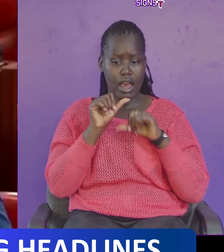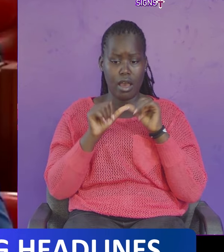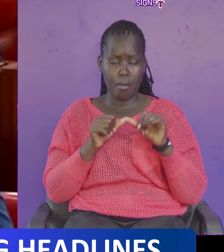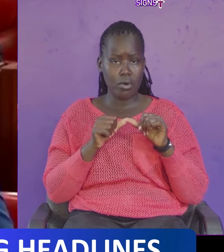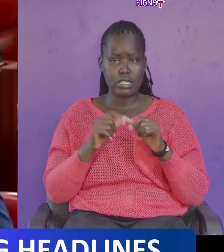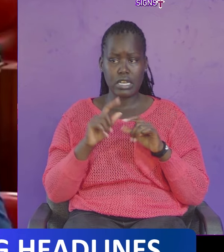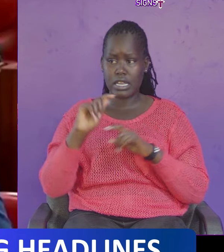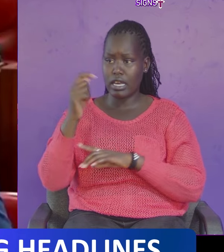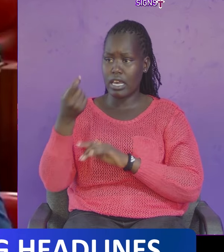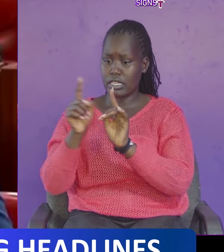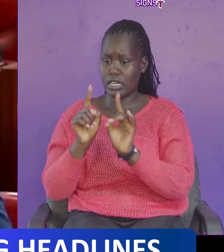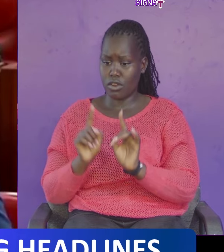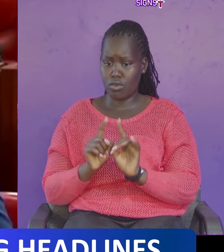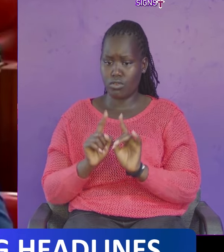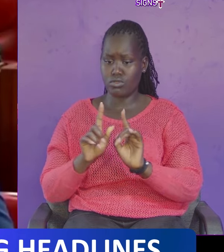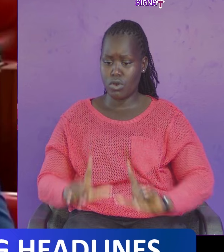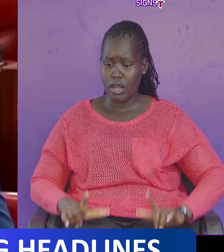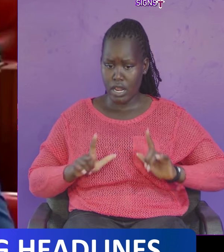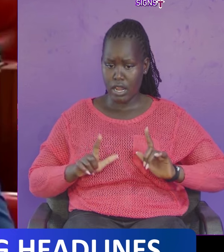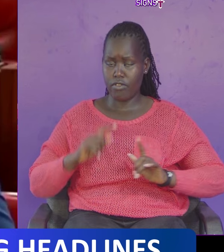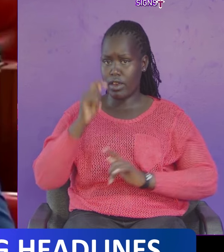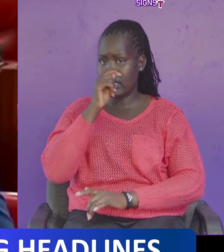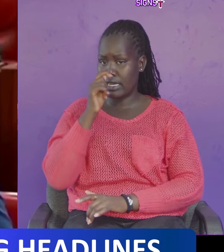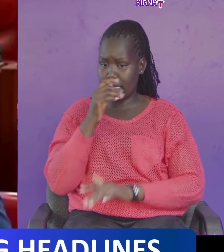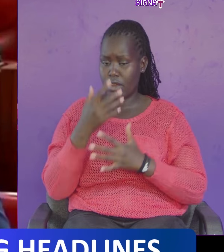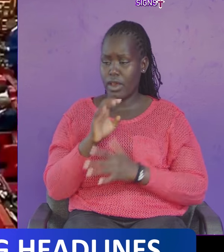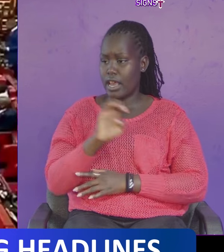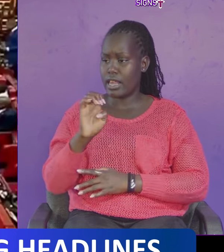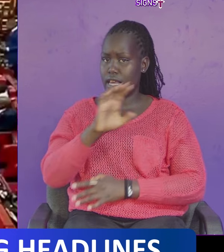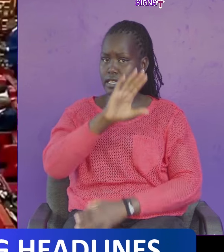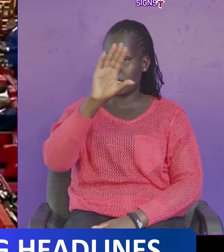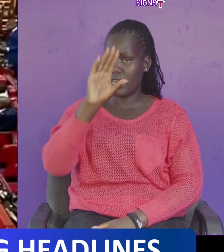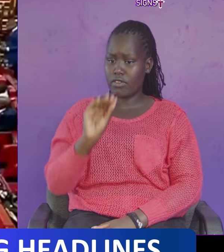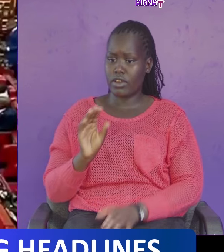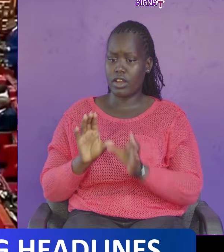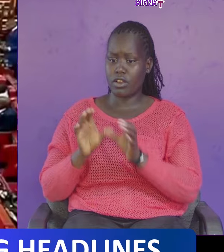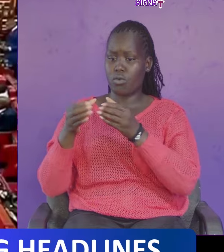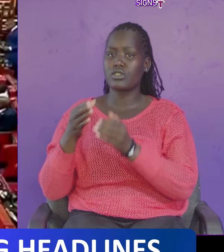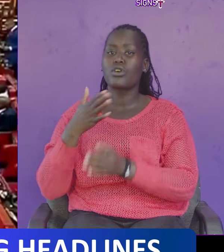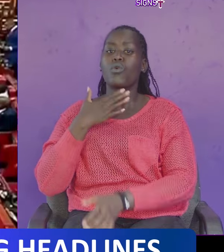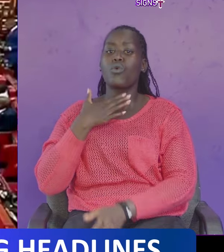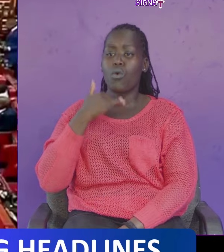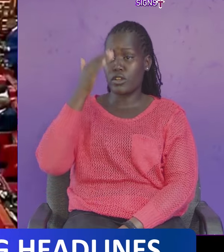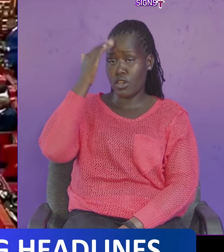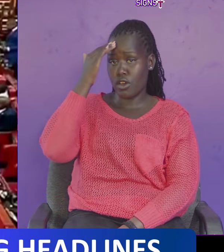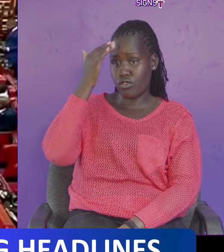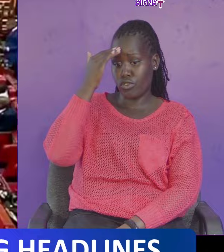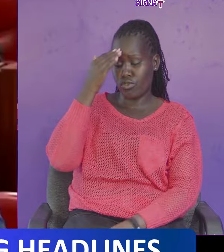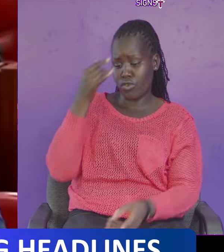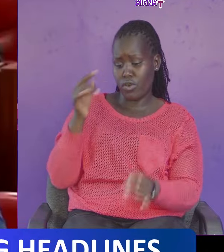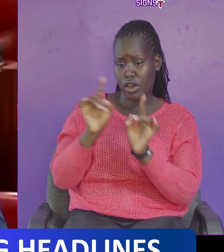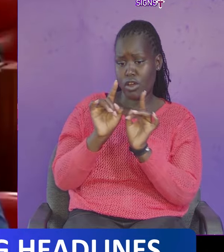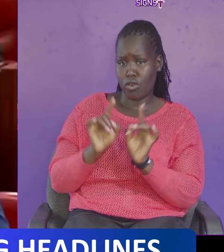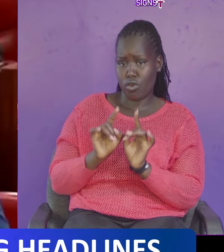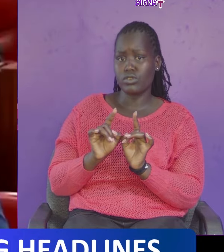residing abroad, particularly within the East African community. We want to know the diplomatic and consular